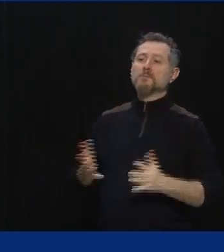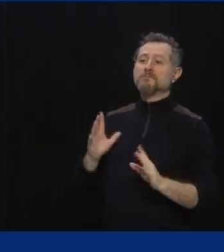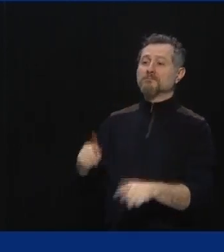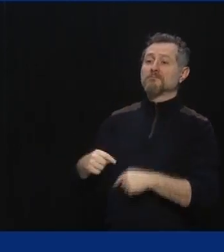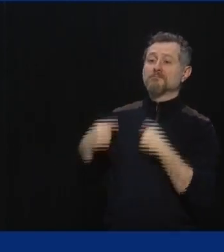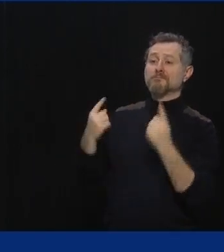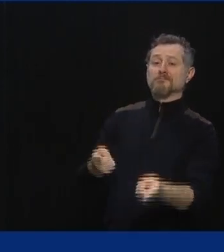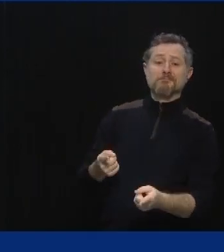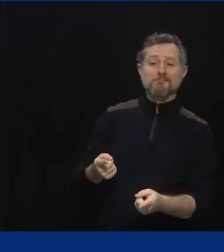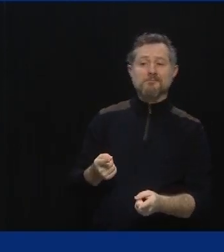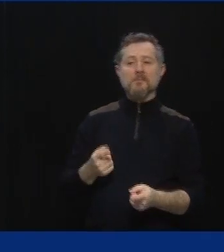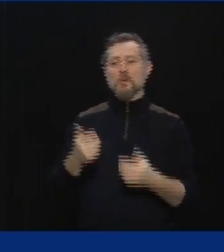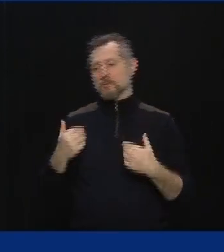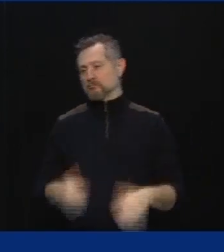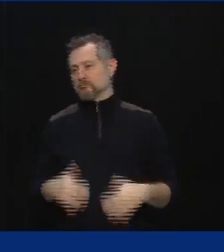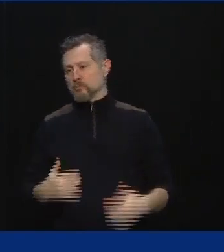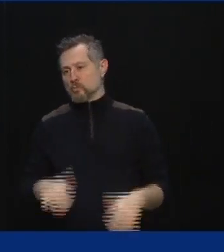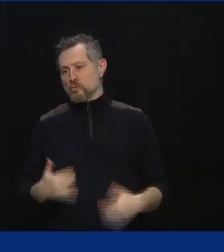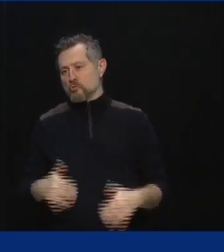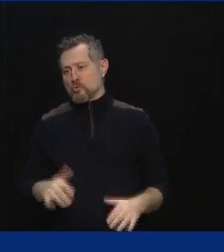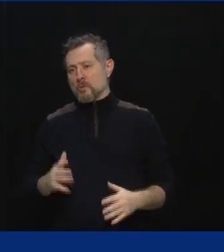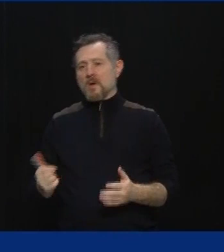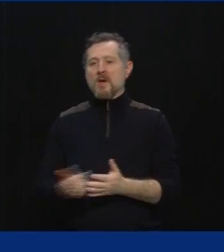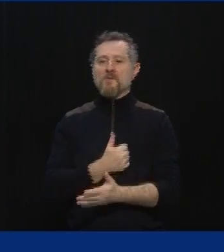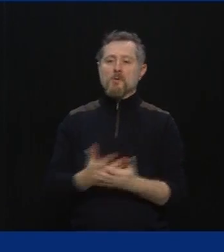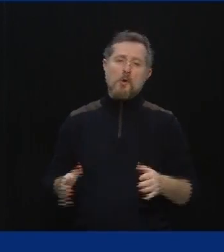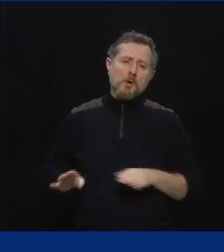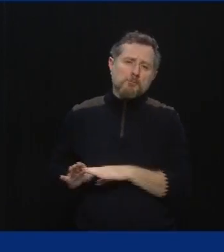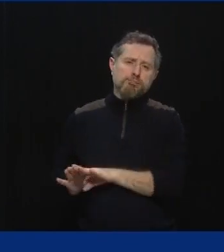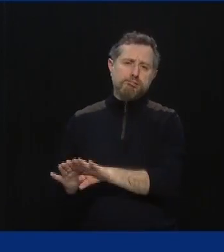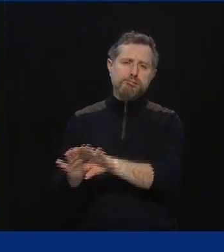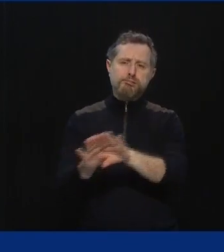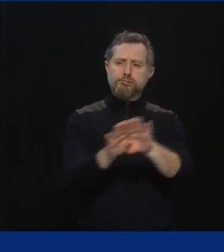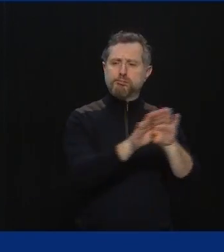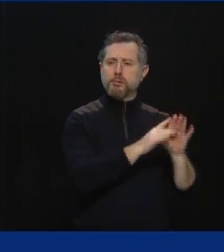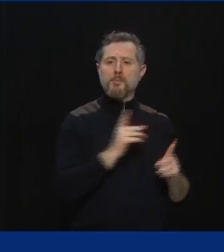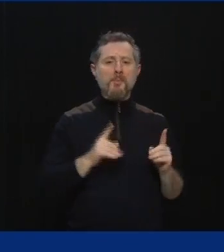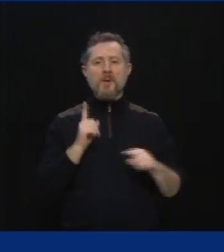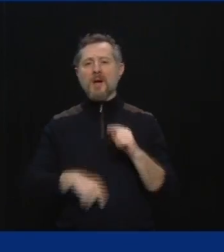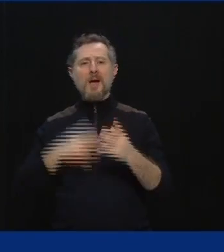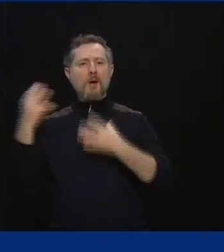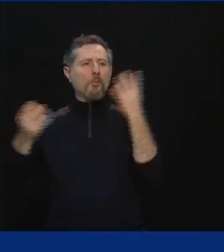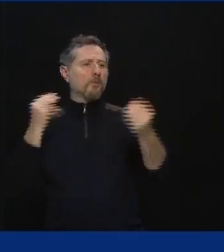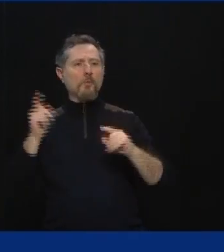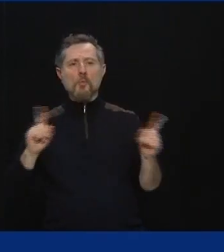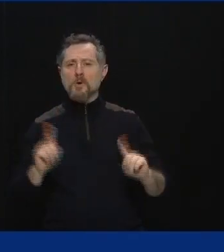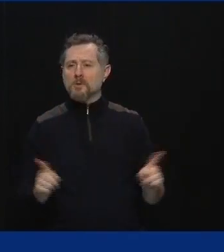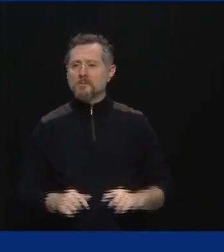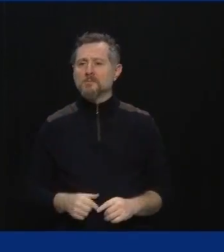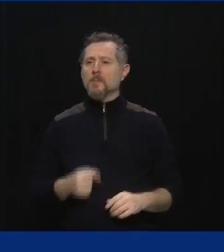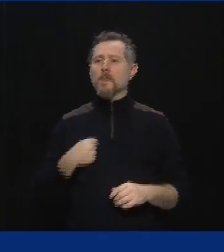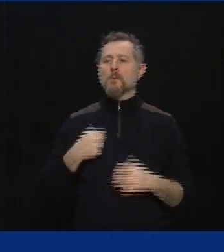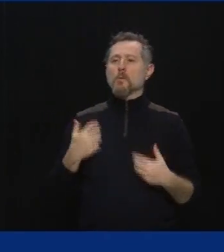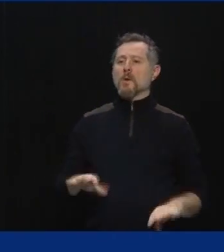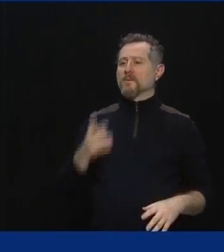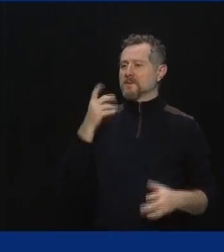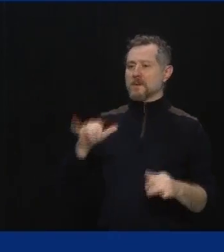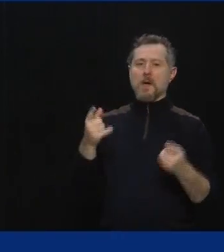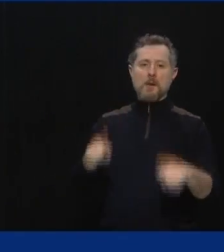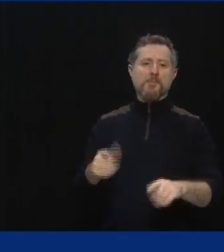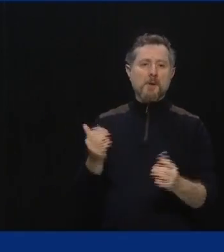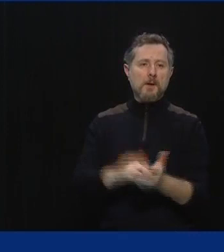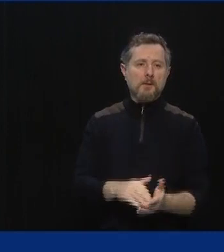through for many months when there were complete lockdowns and people could not go out anywhere. And I will never let that happen to this state. I